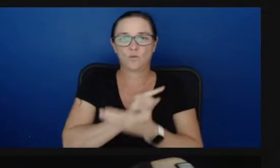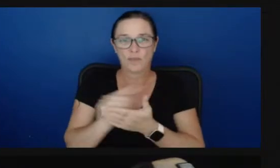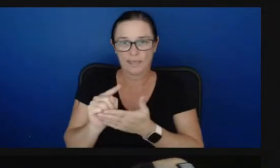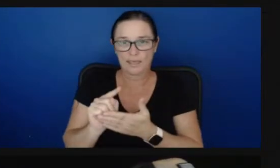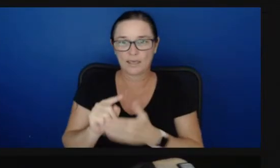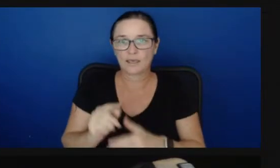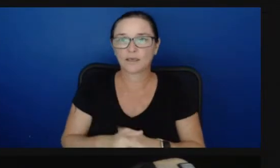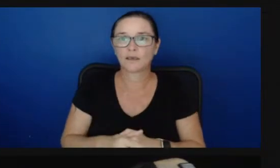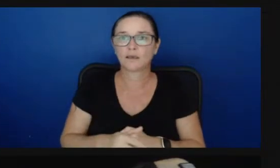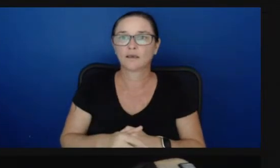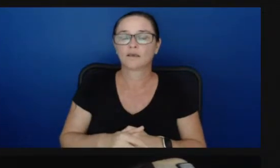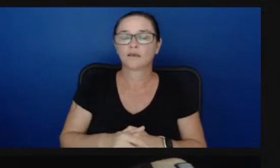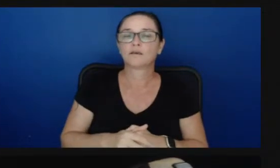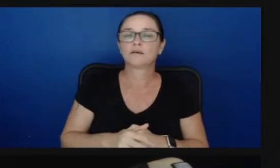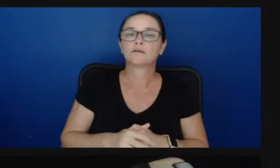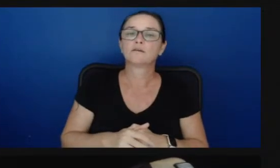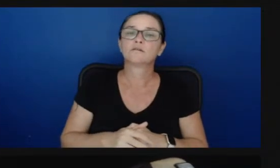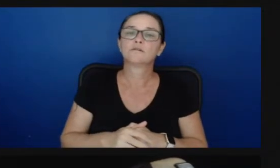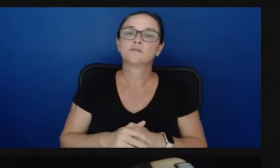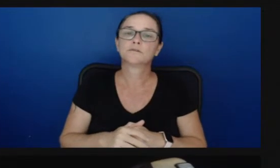from Tuesday to now.